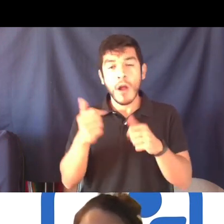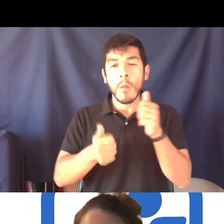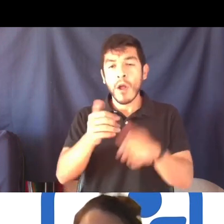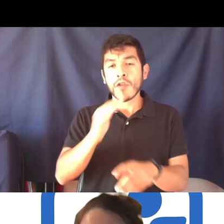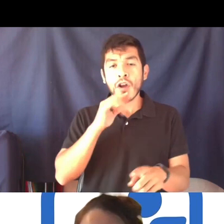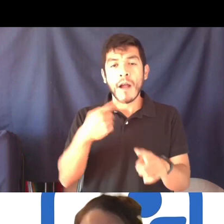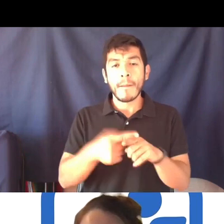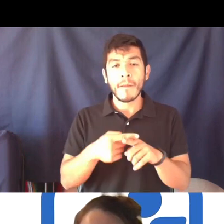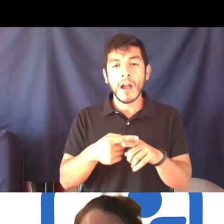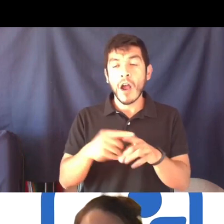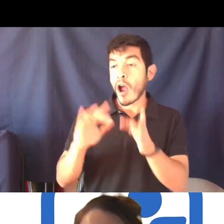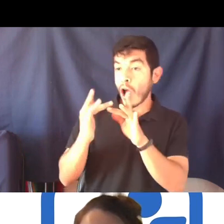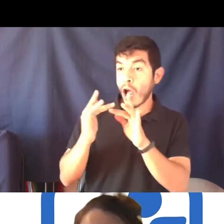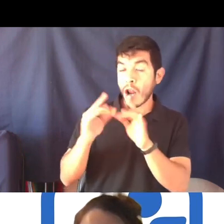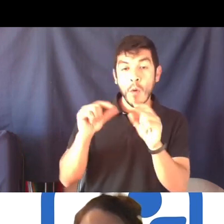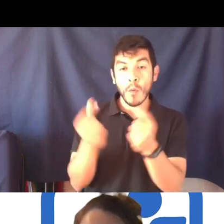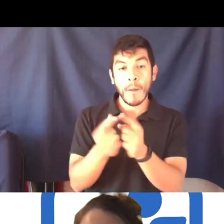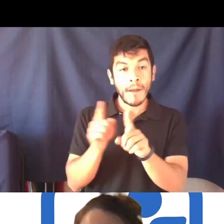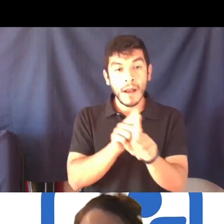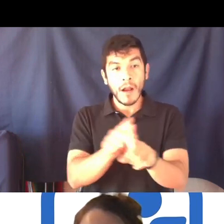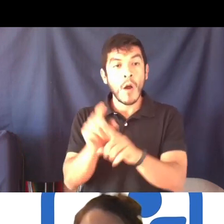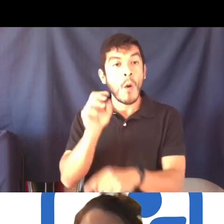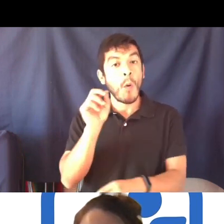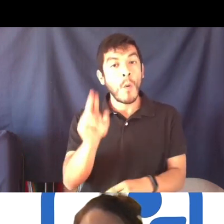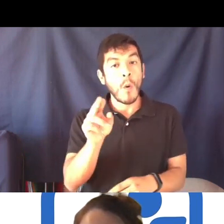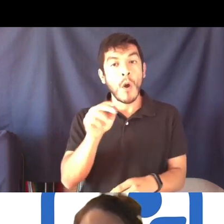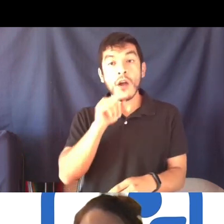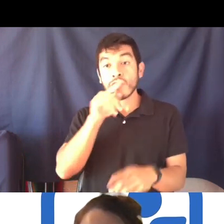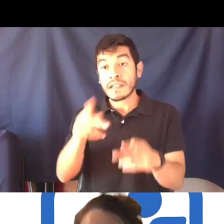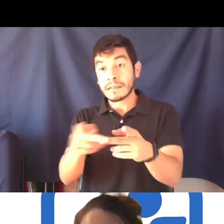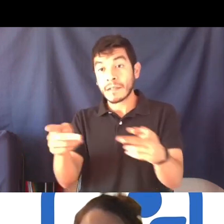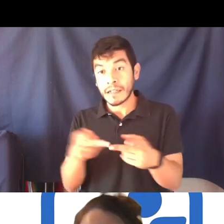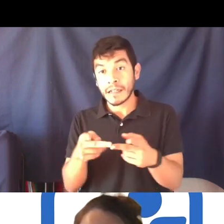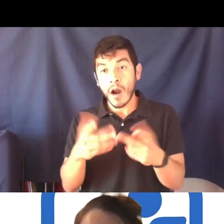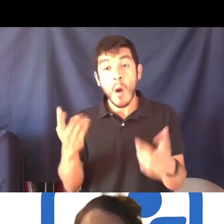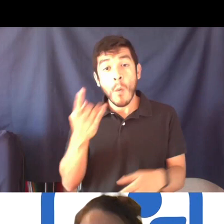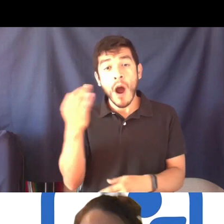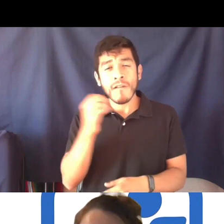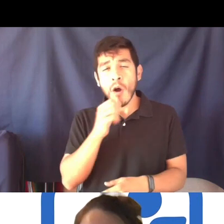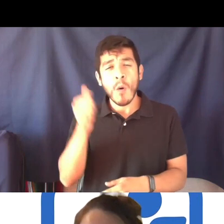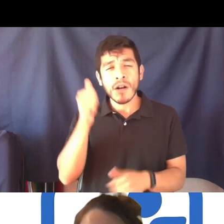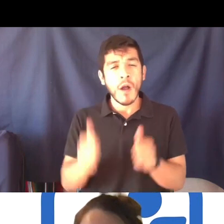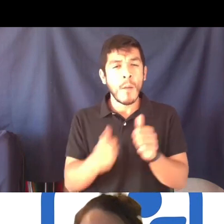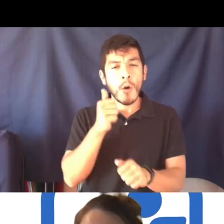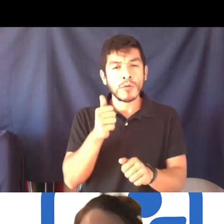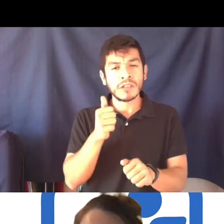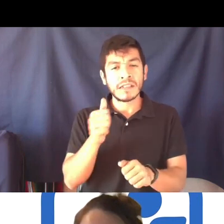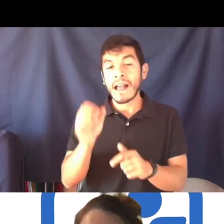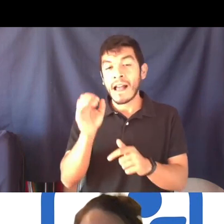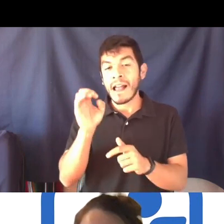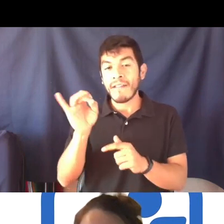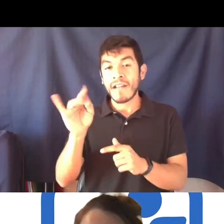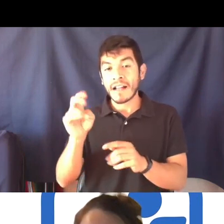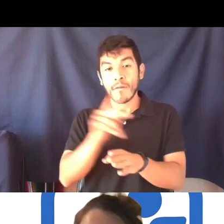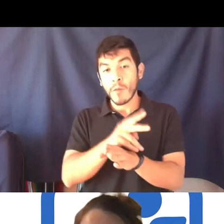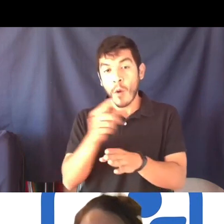virtual group mentoring or in the real space, one of the oldest, most effective programs that exist, mentoring